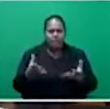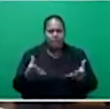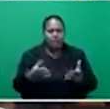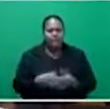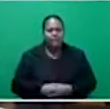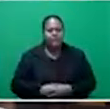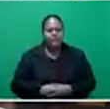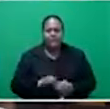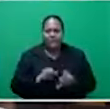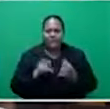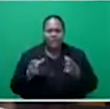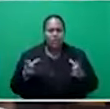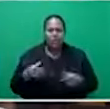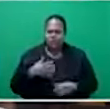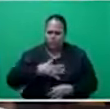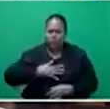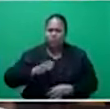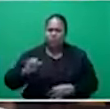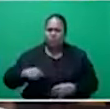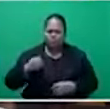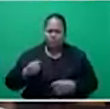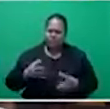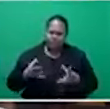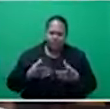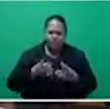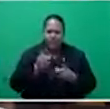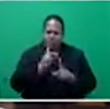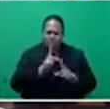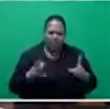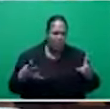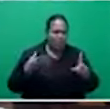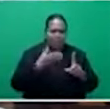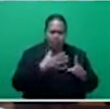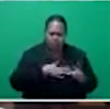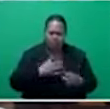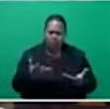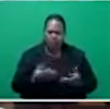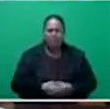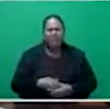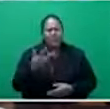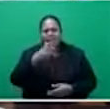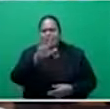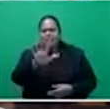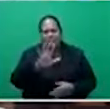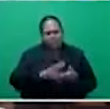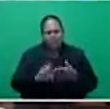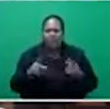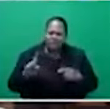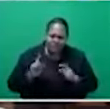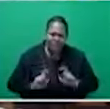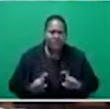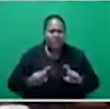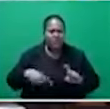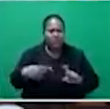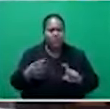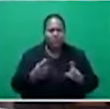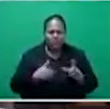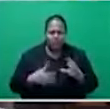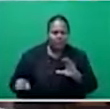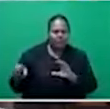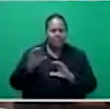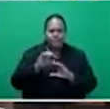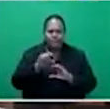survival. Sufficient funds have been allocated to ensure the guaranteed cane price of $85 per tonne will continue, making it the fourth